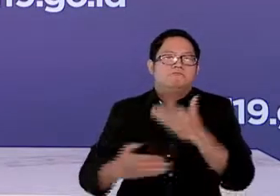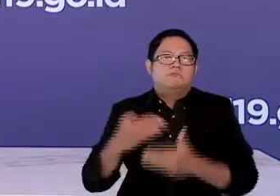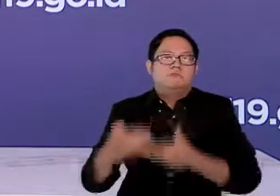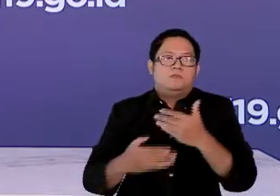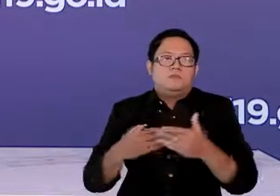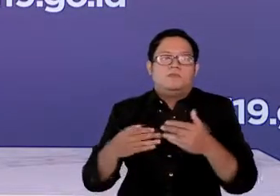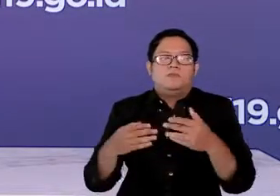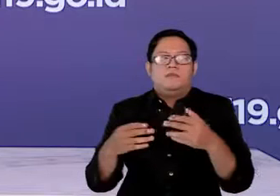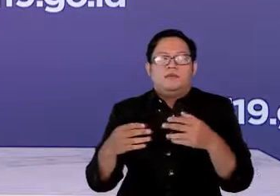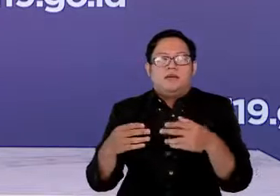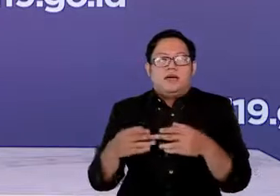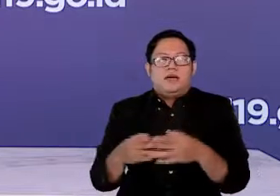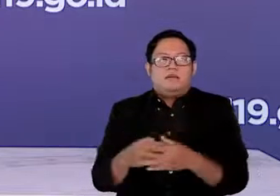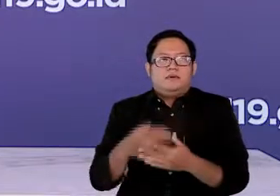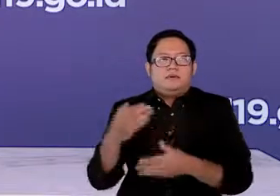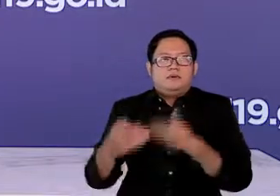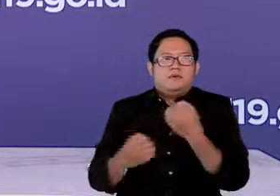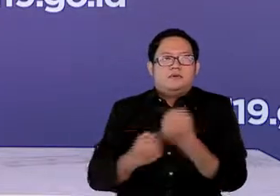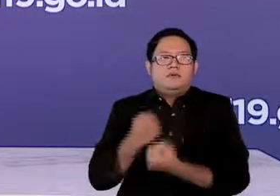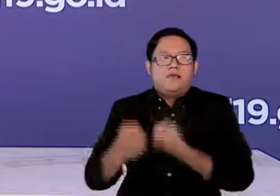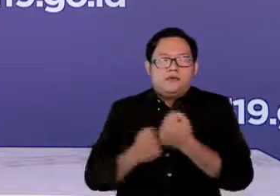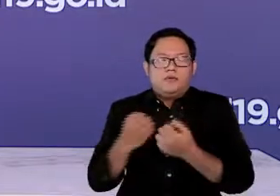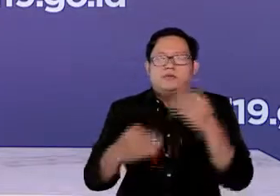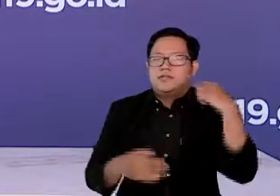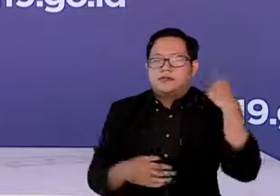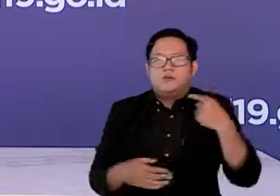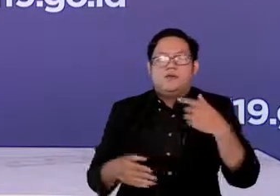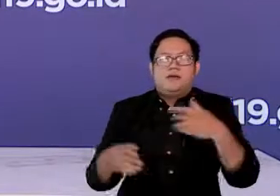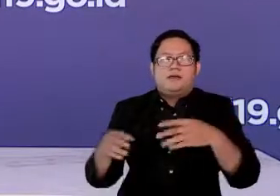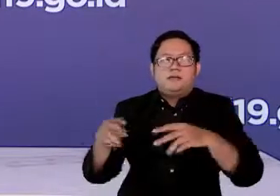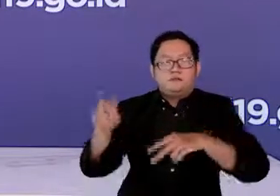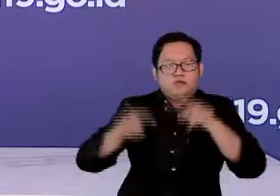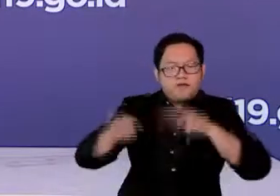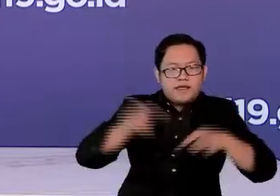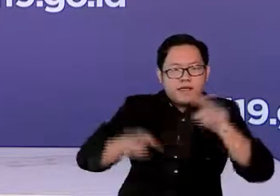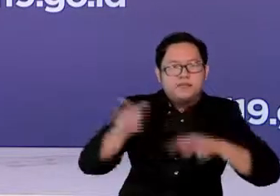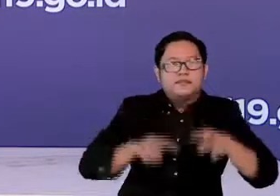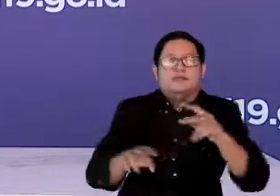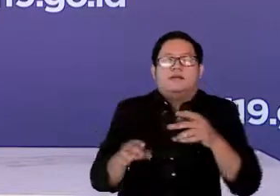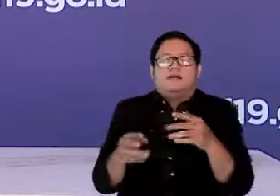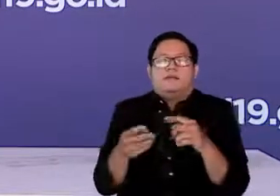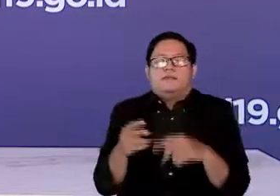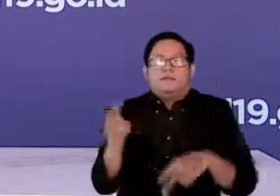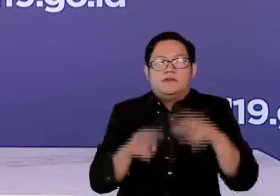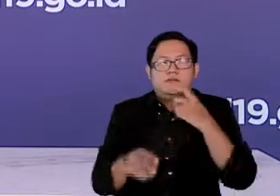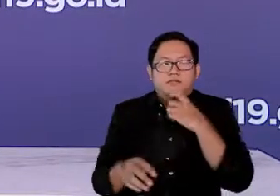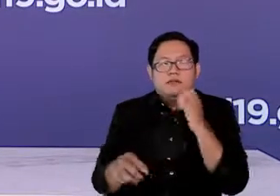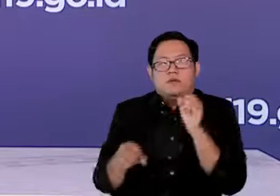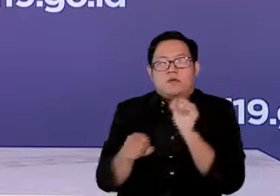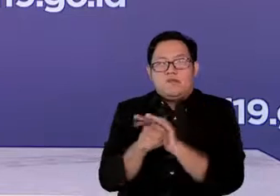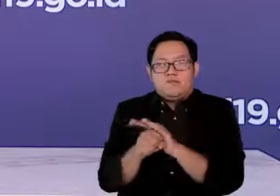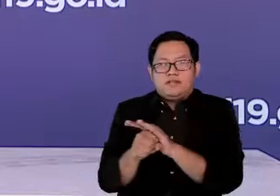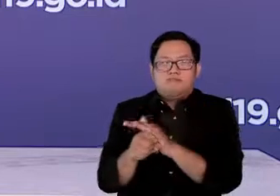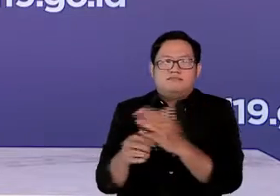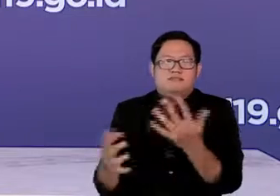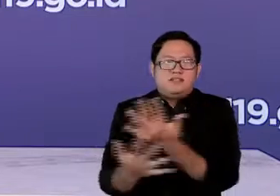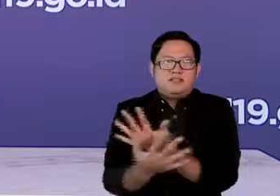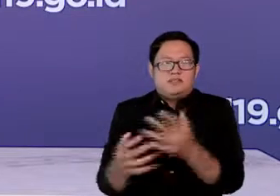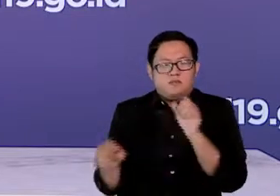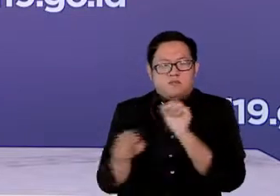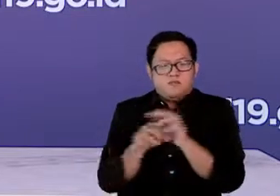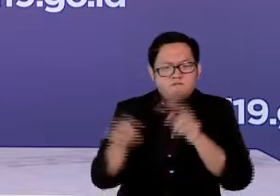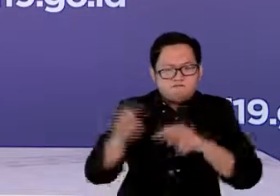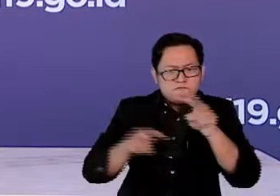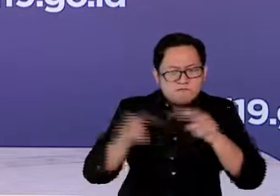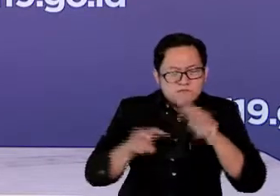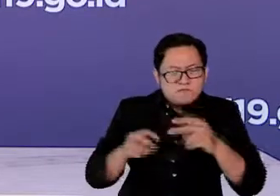quality of surveillance or recording of COVID-19 cases, increasing sequencing capacity, conveying information